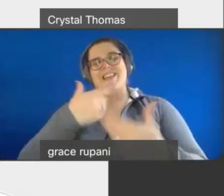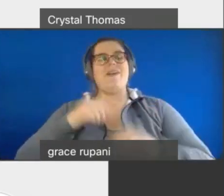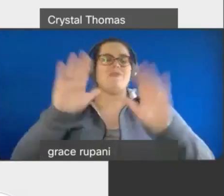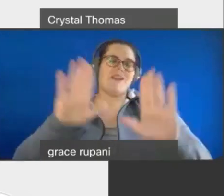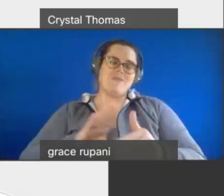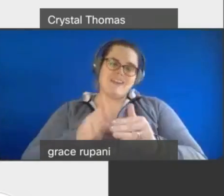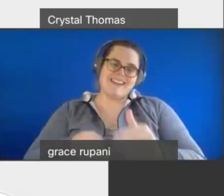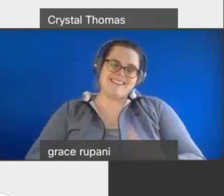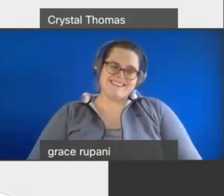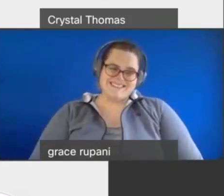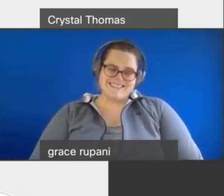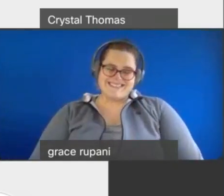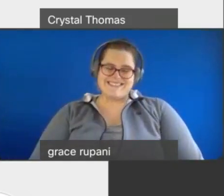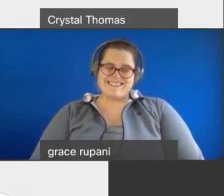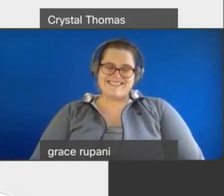weekend.